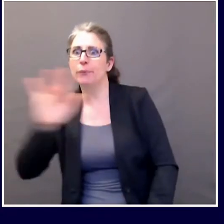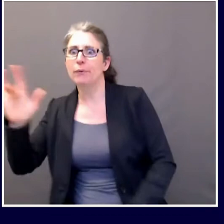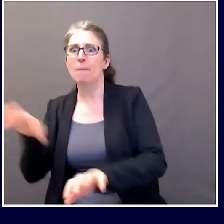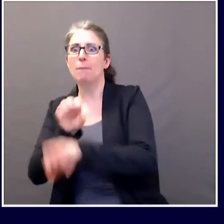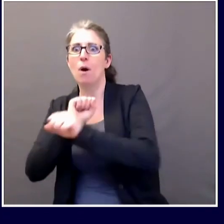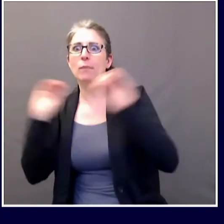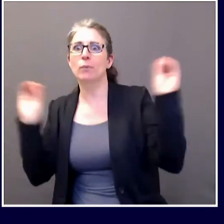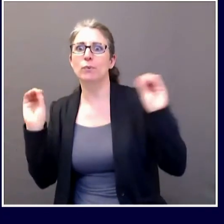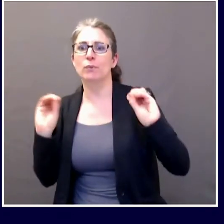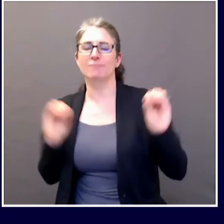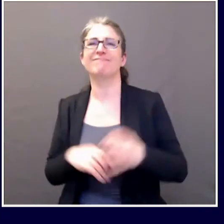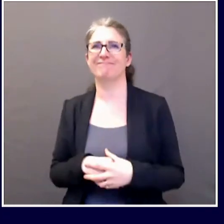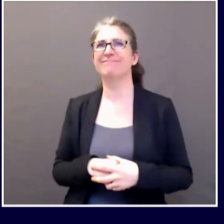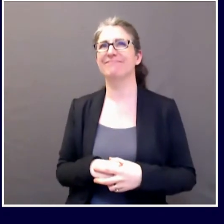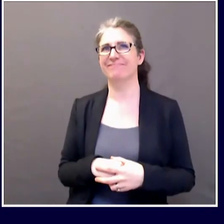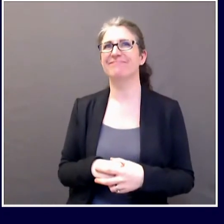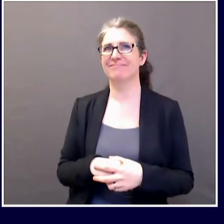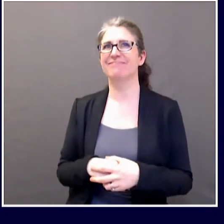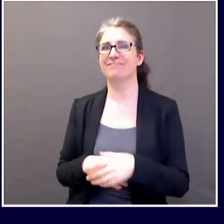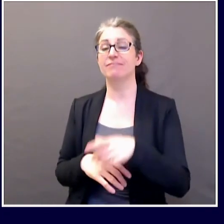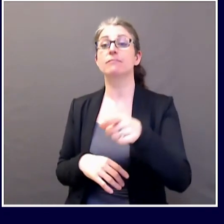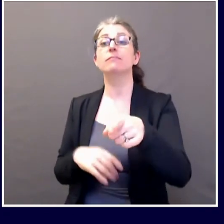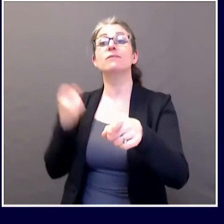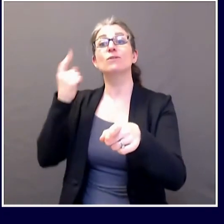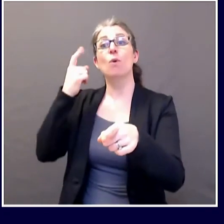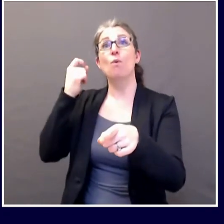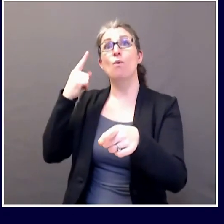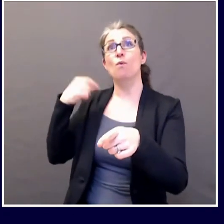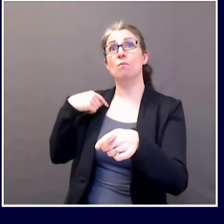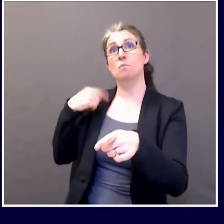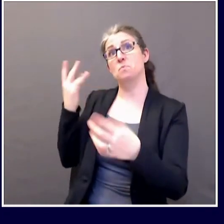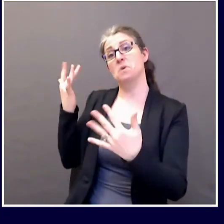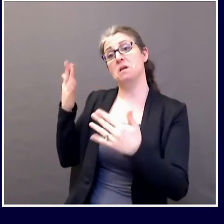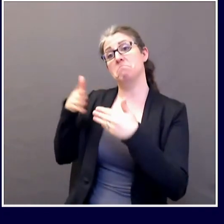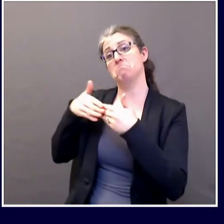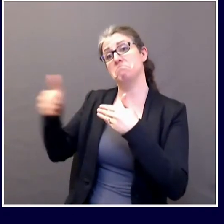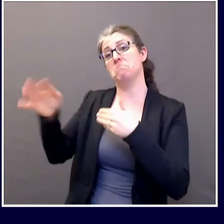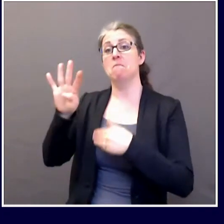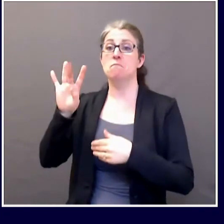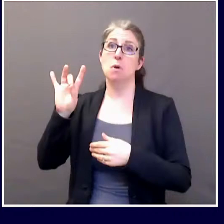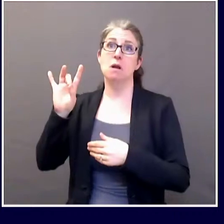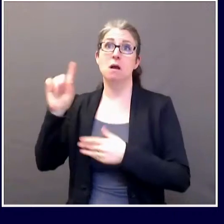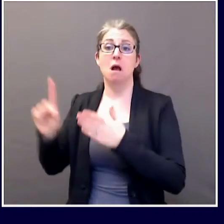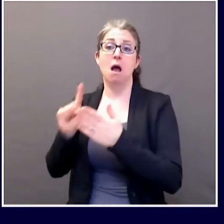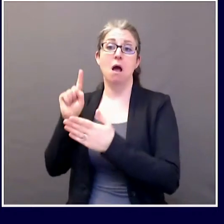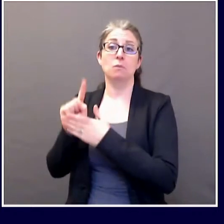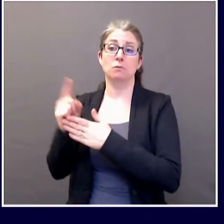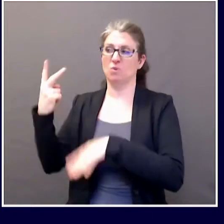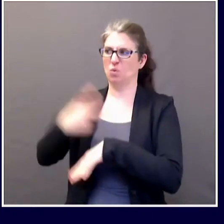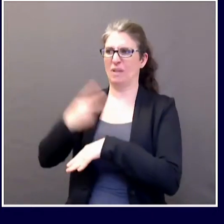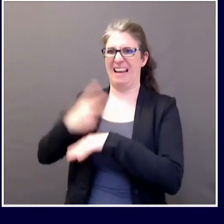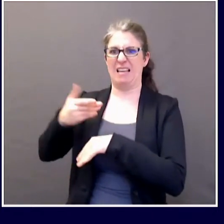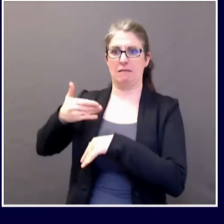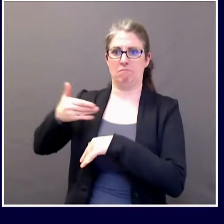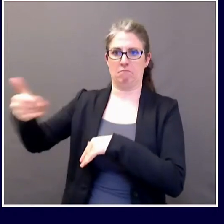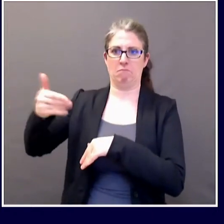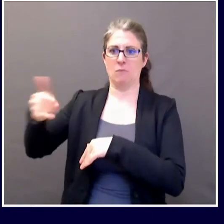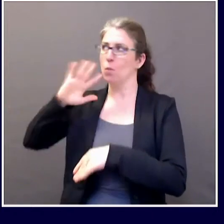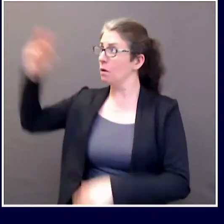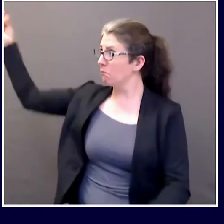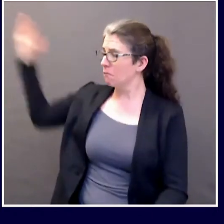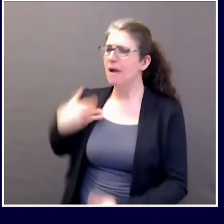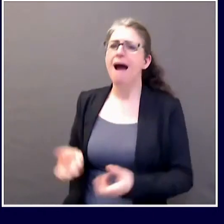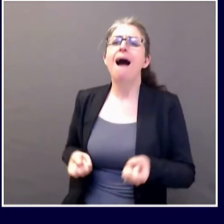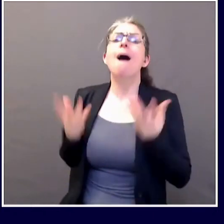is. Hopefully, we'll find out in the next 36, 48 hours what the locked number will be. And then comparing that against two other